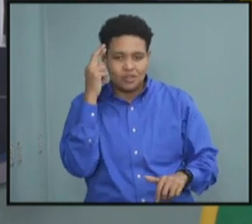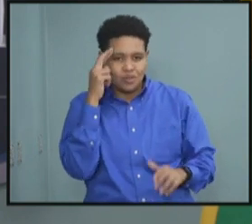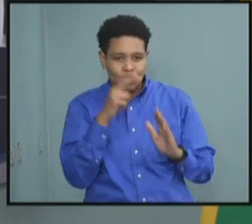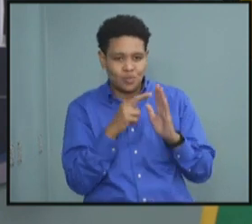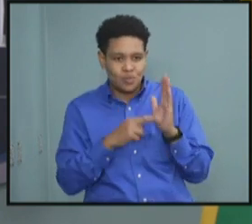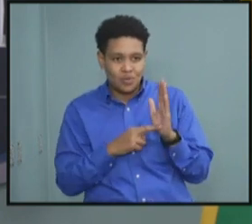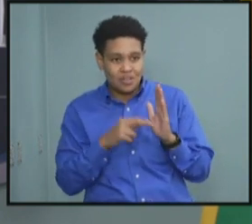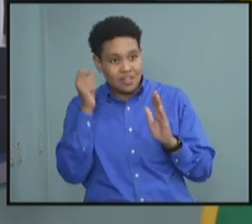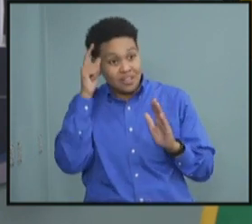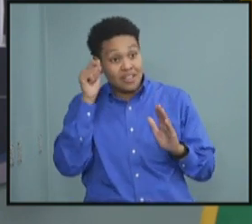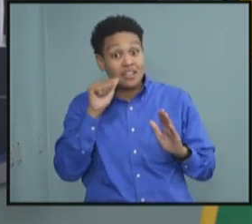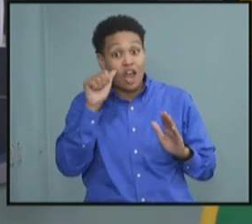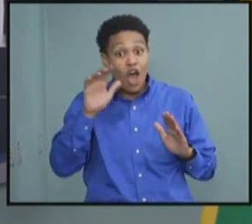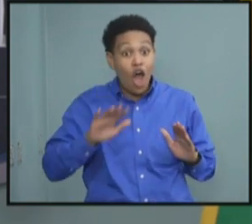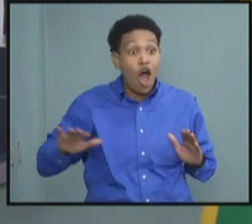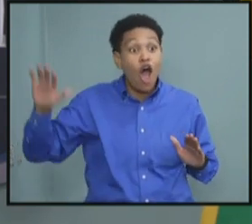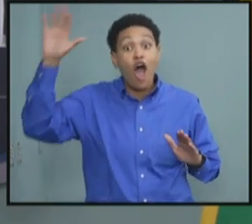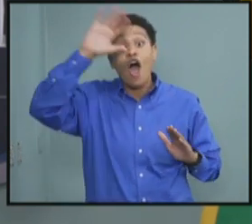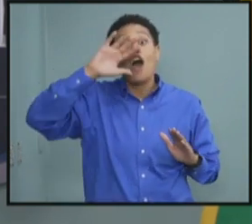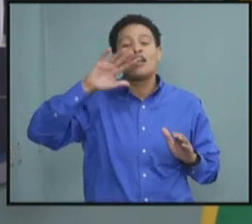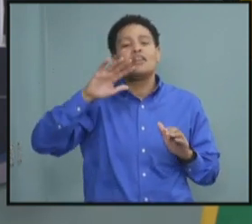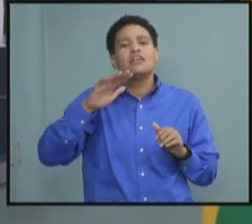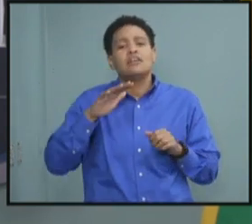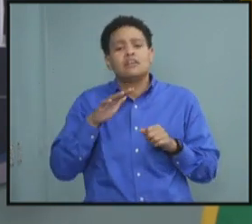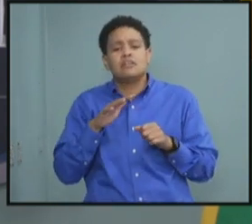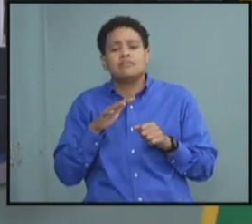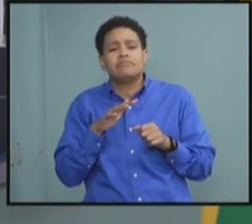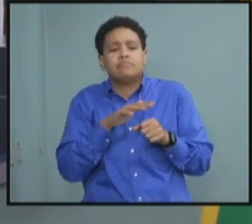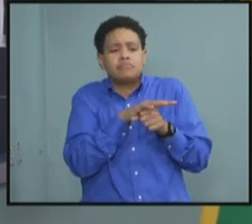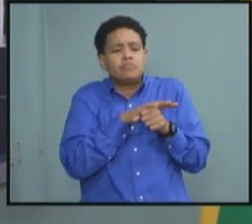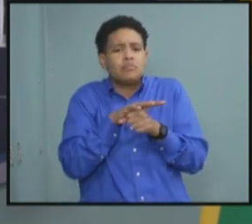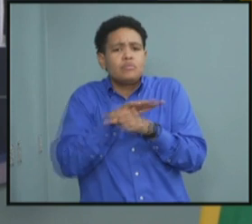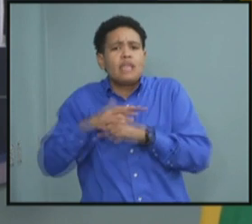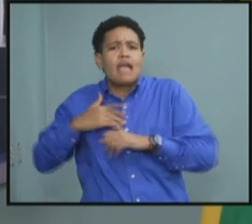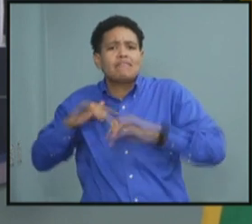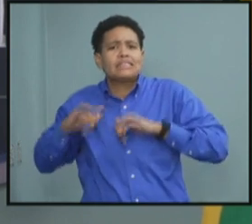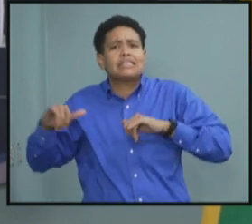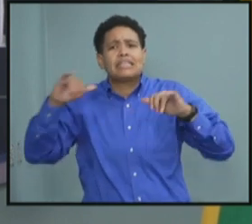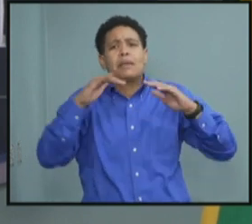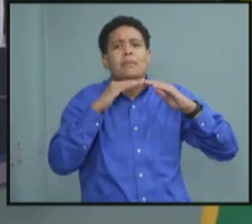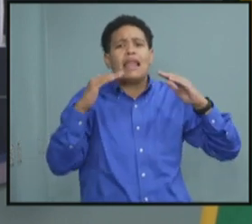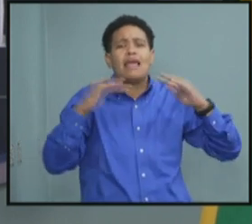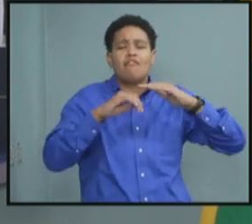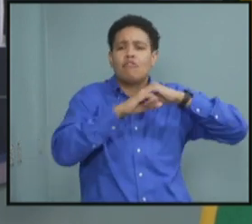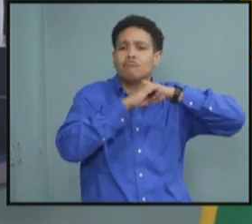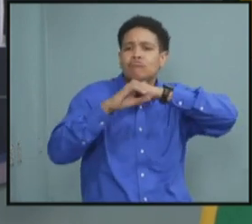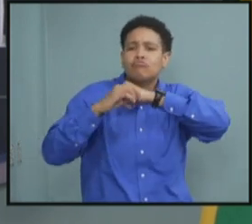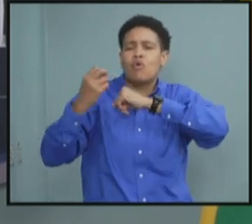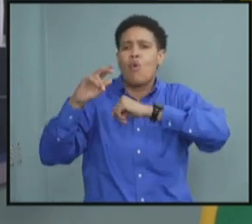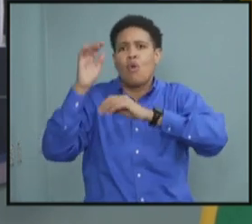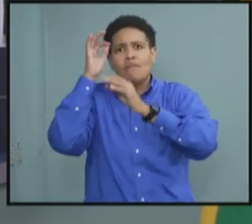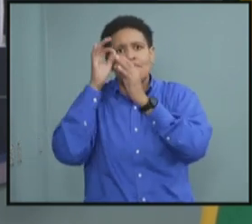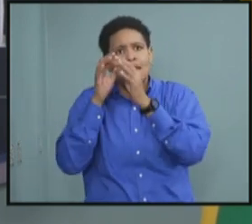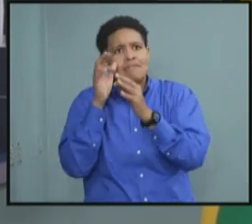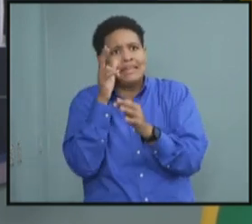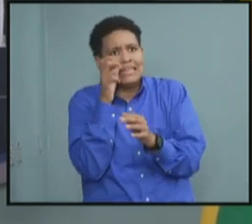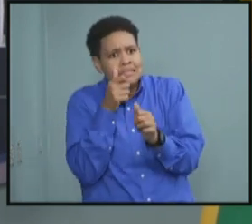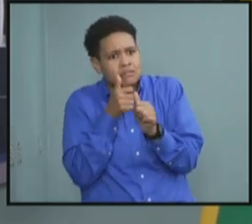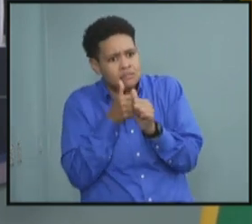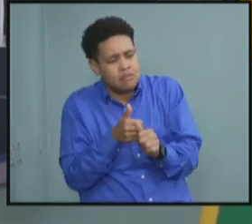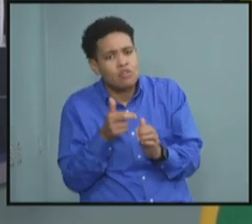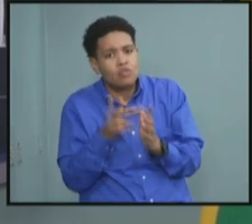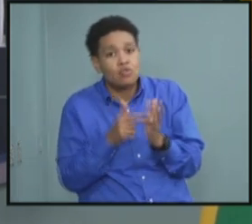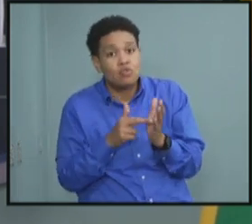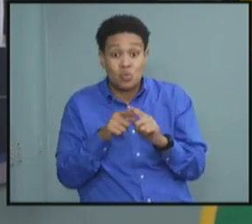every jurisdiction would have the same level of public education or faithfulness to the orders. So when they